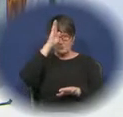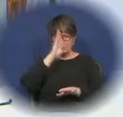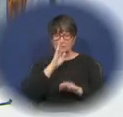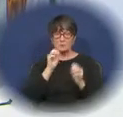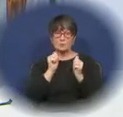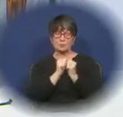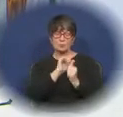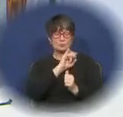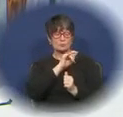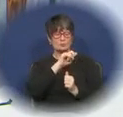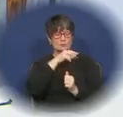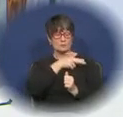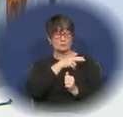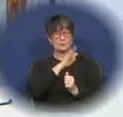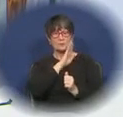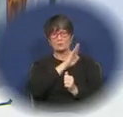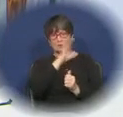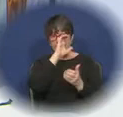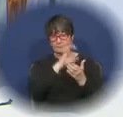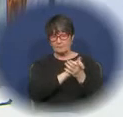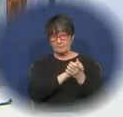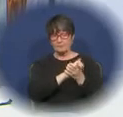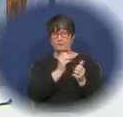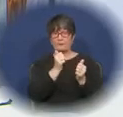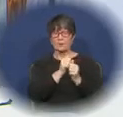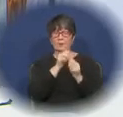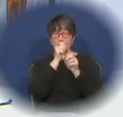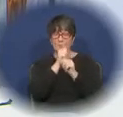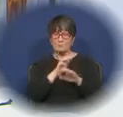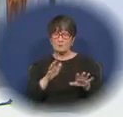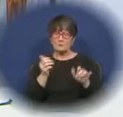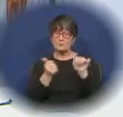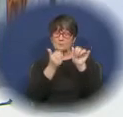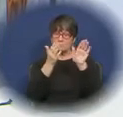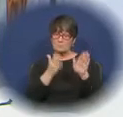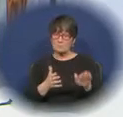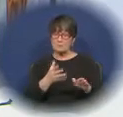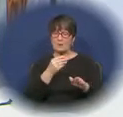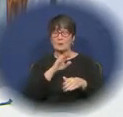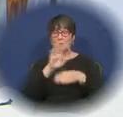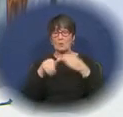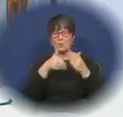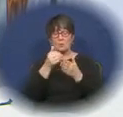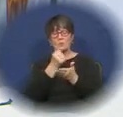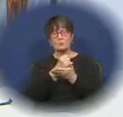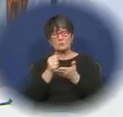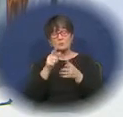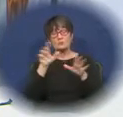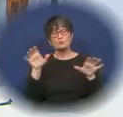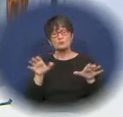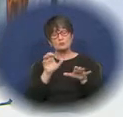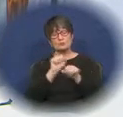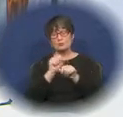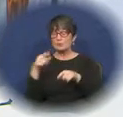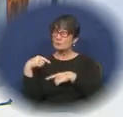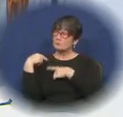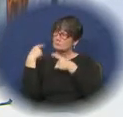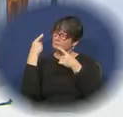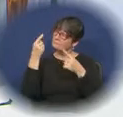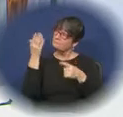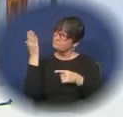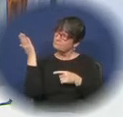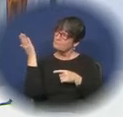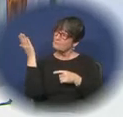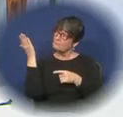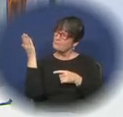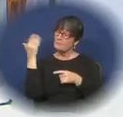with Blessed Joseph, her spouse, with the blessed apostles and all the saints who have pleased you throughout the